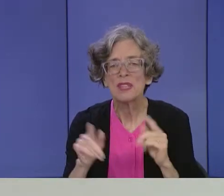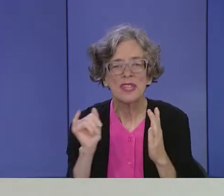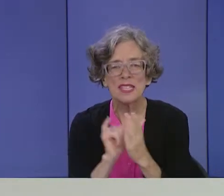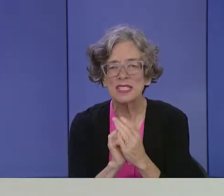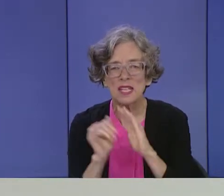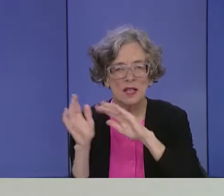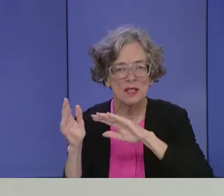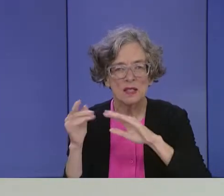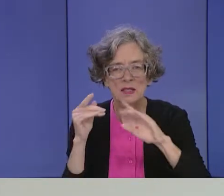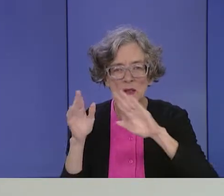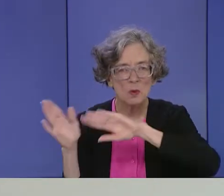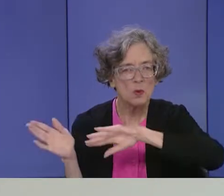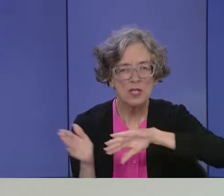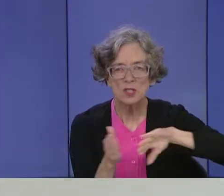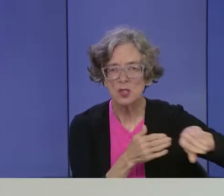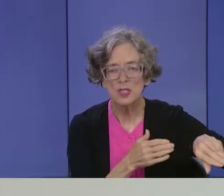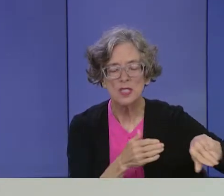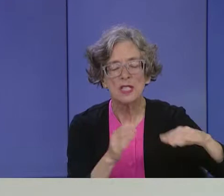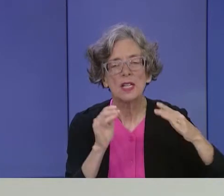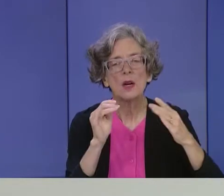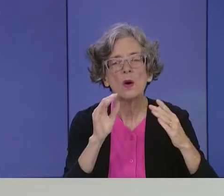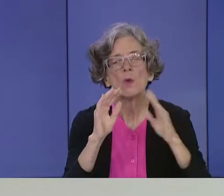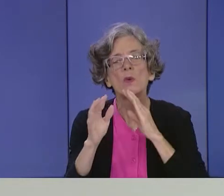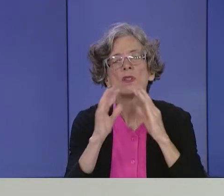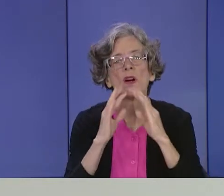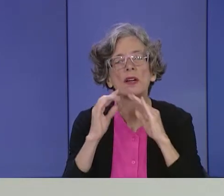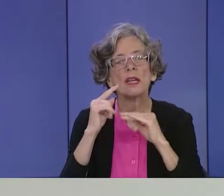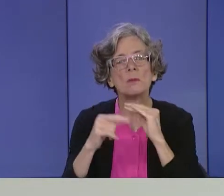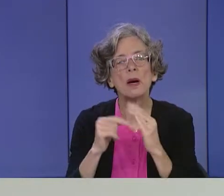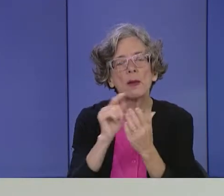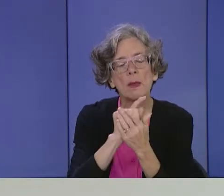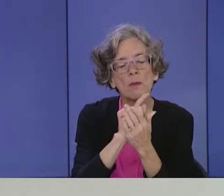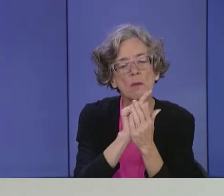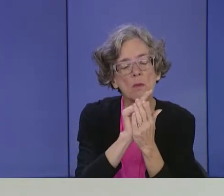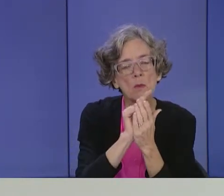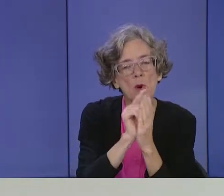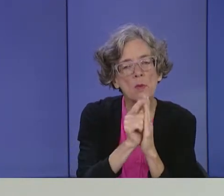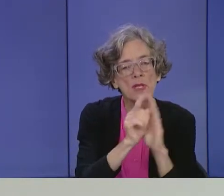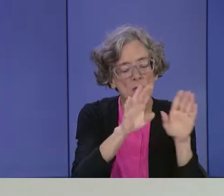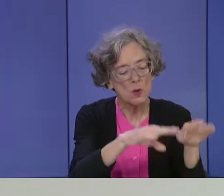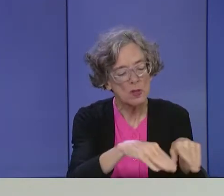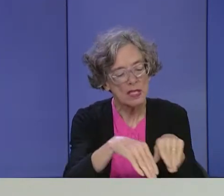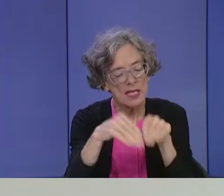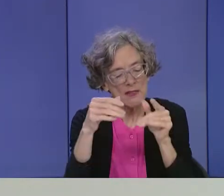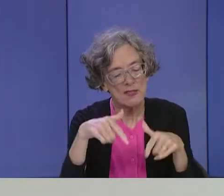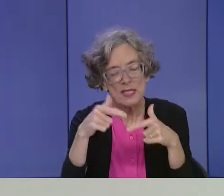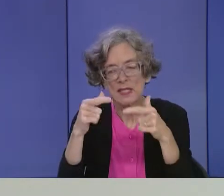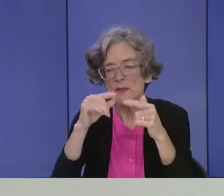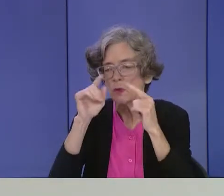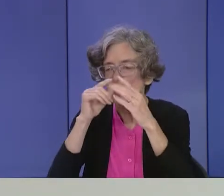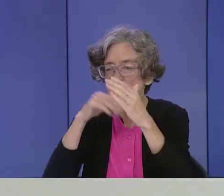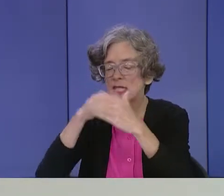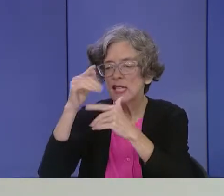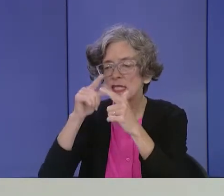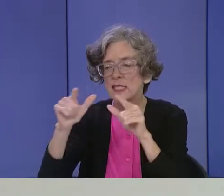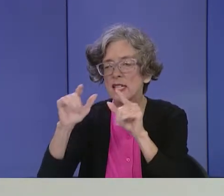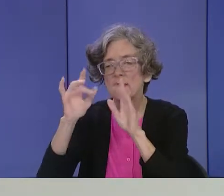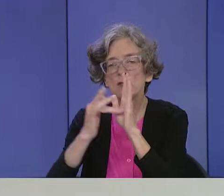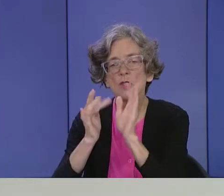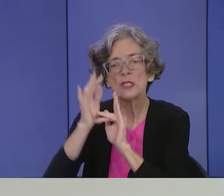question. We're talking about the moment you pass from this life to the next, you are met by